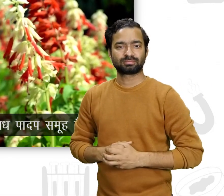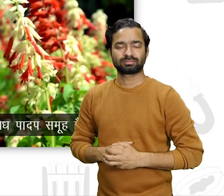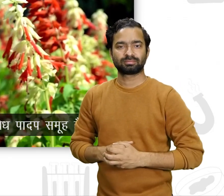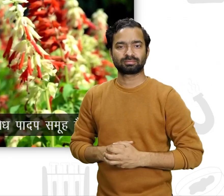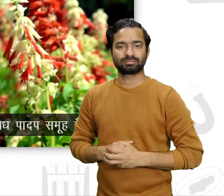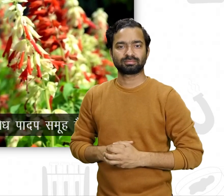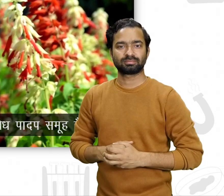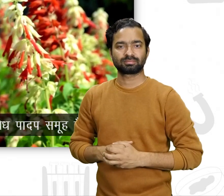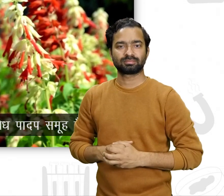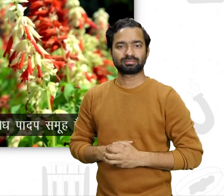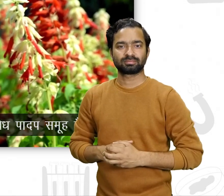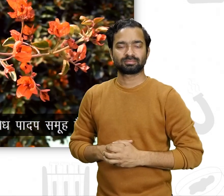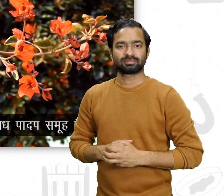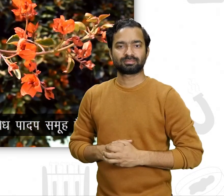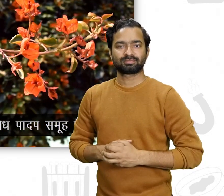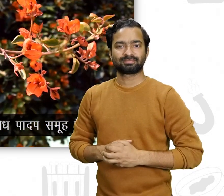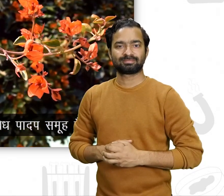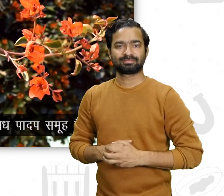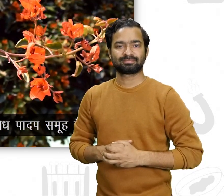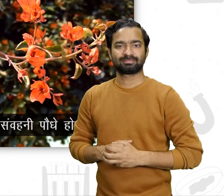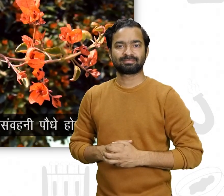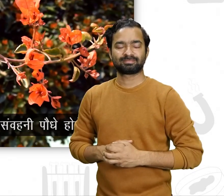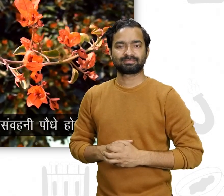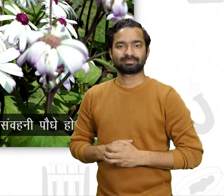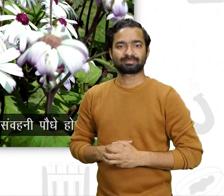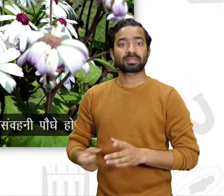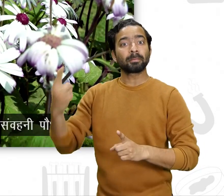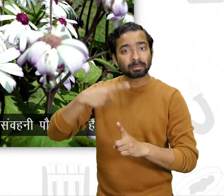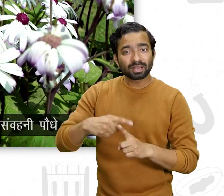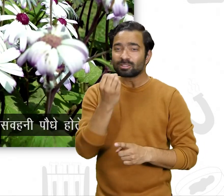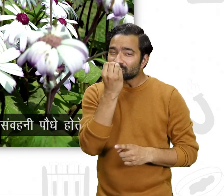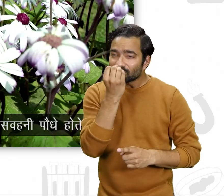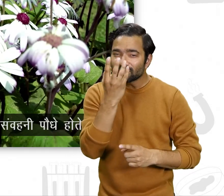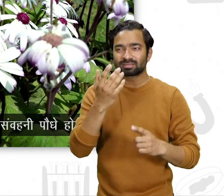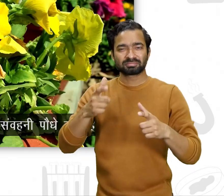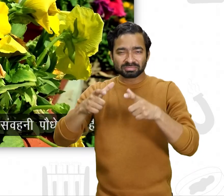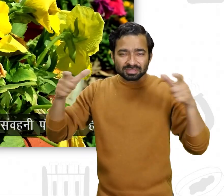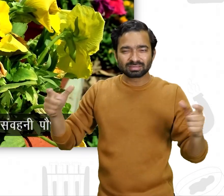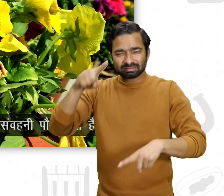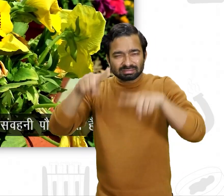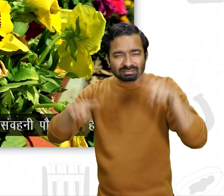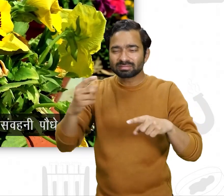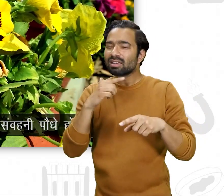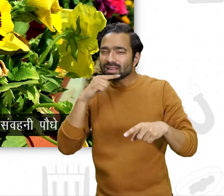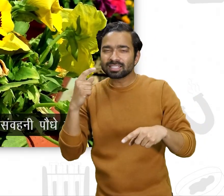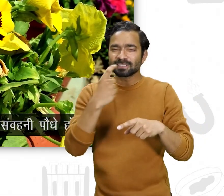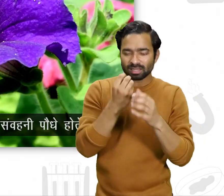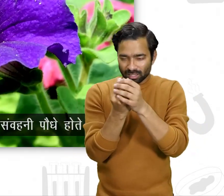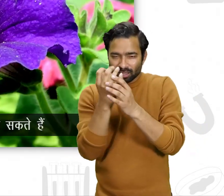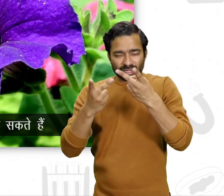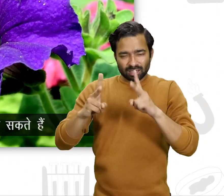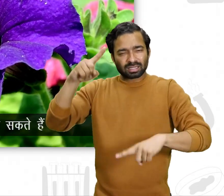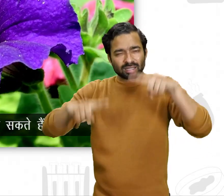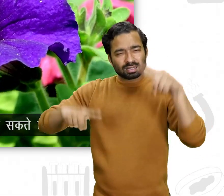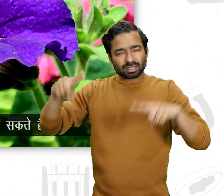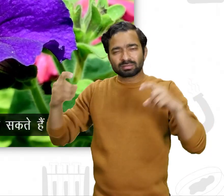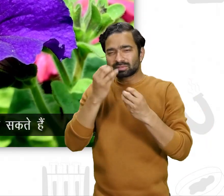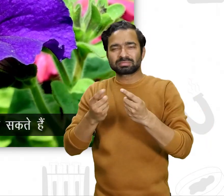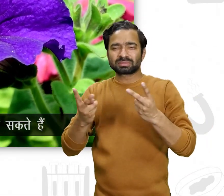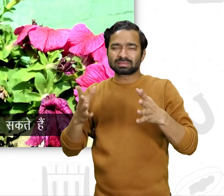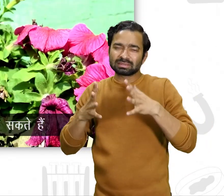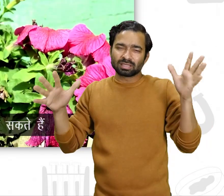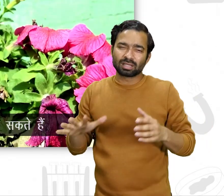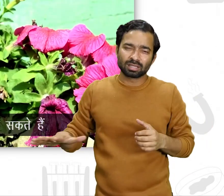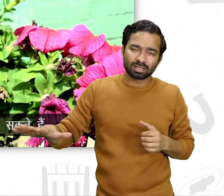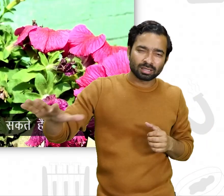Angiosperms, the largest and most diverse plant group, are seed-bearing, flower-producing, vascular plants and can be